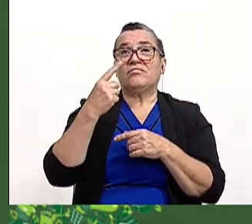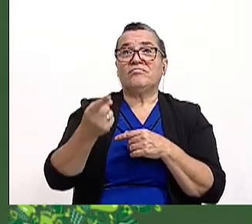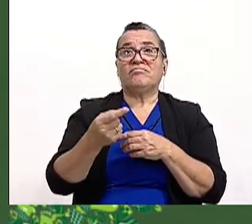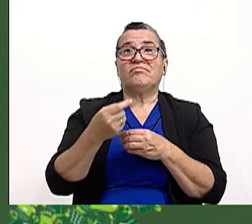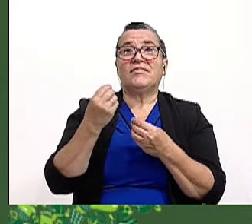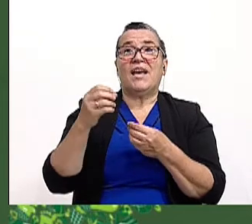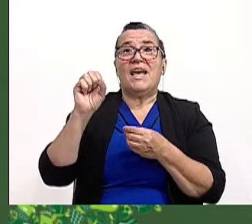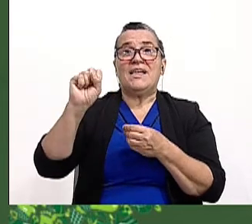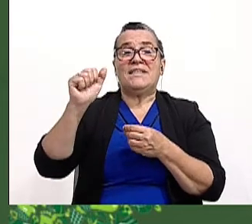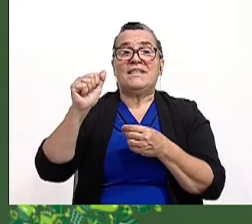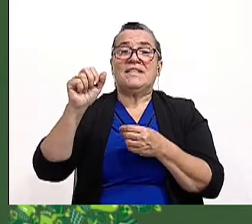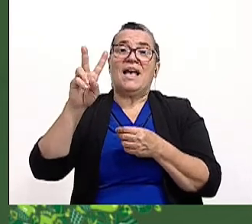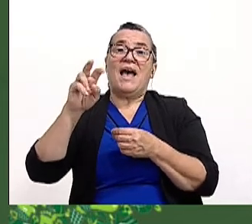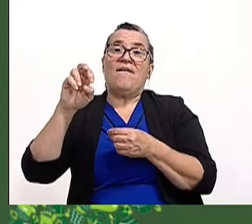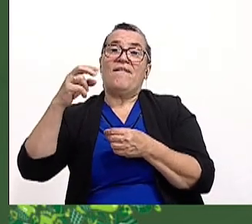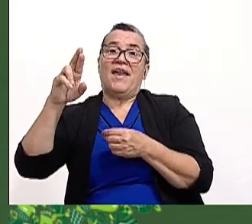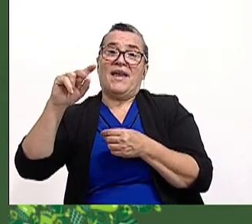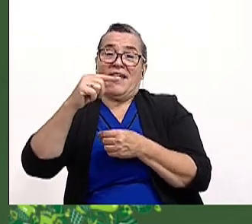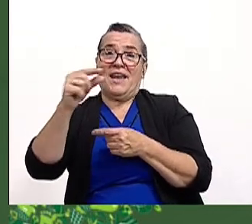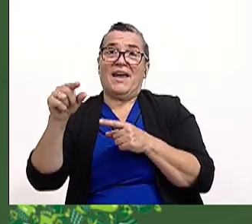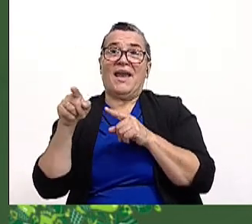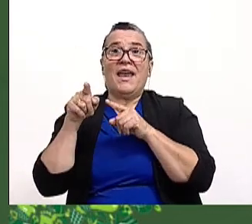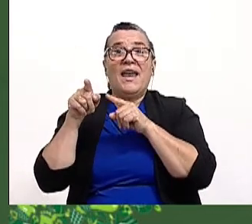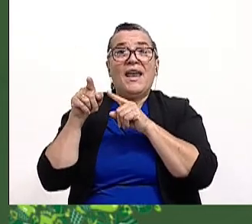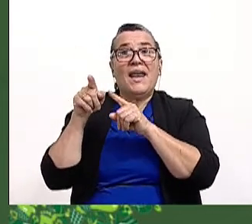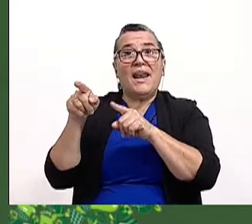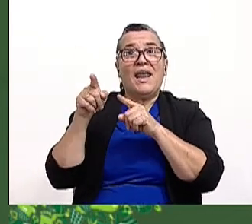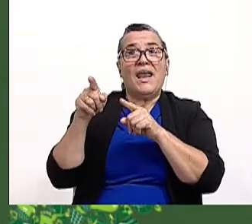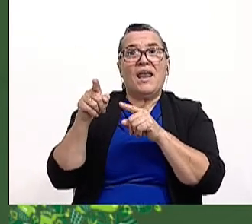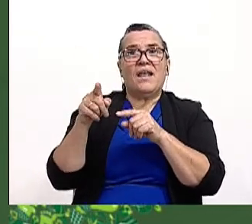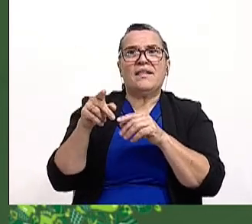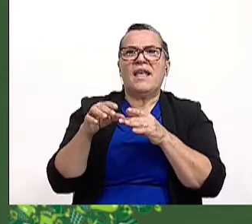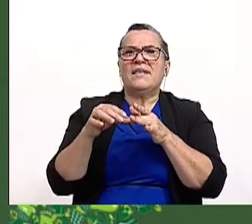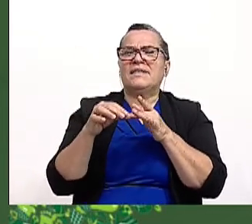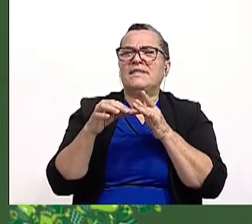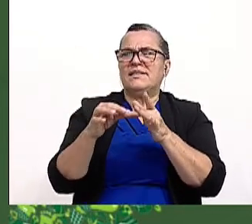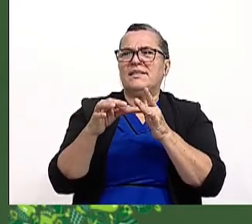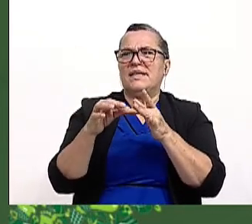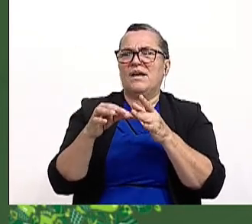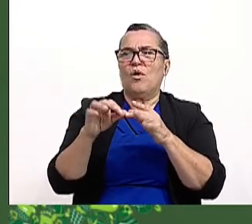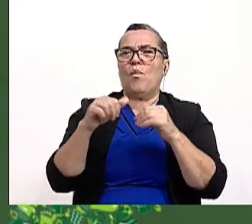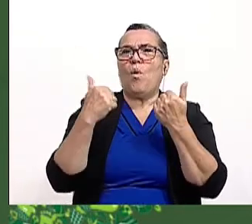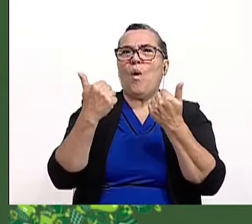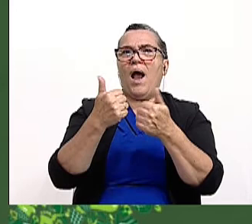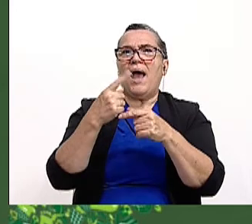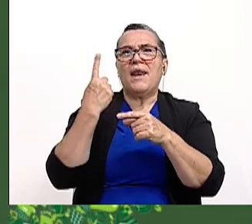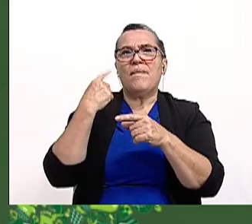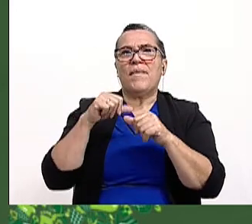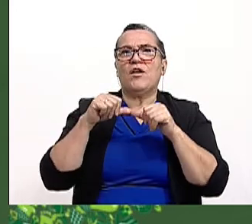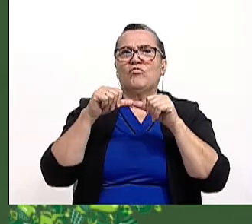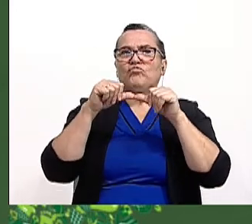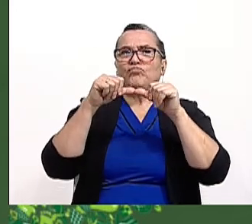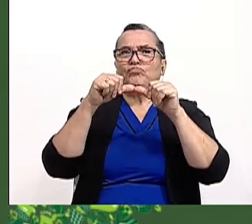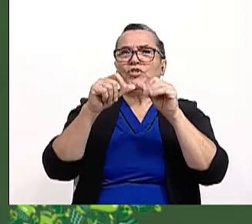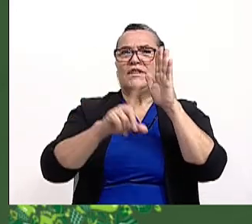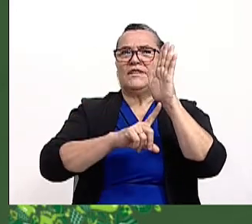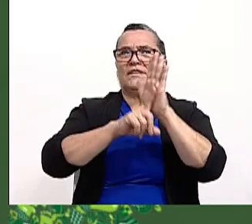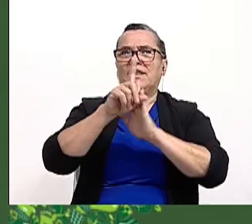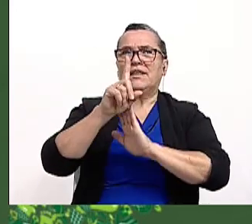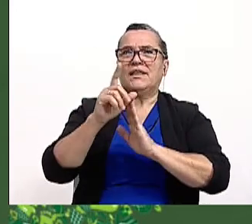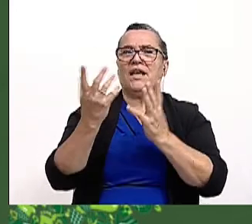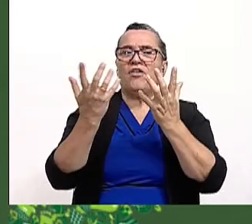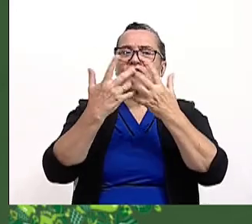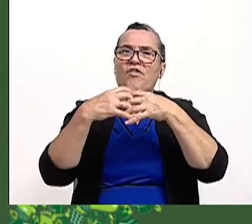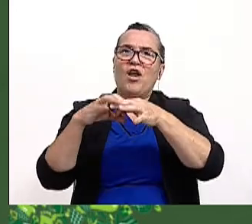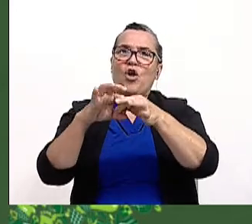Reserve. It was because it is a specially designated area for sustainable development that